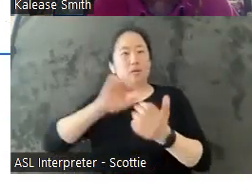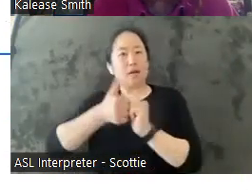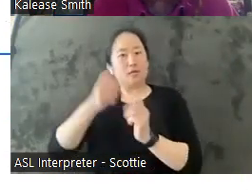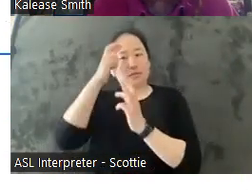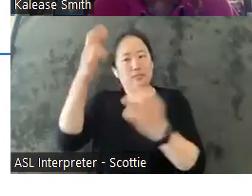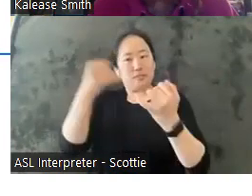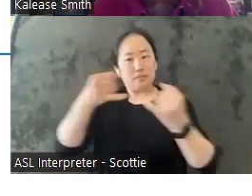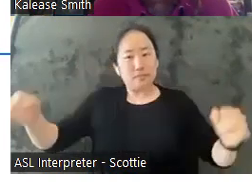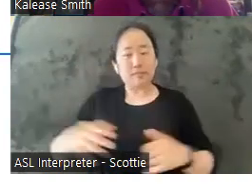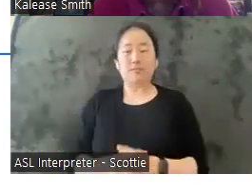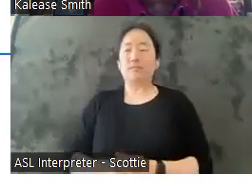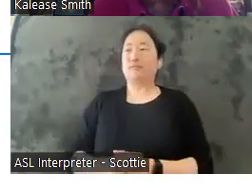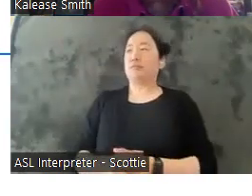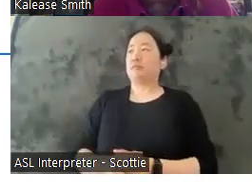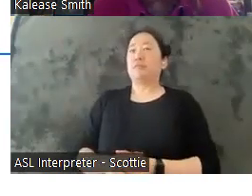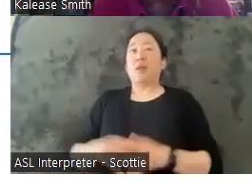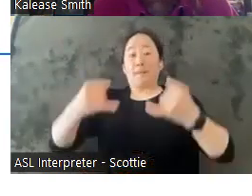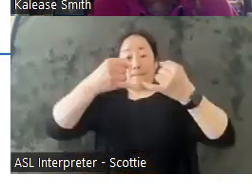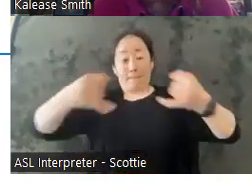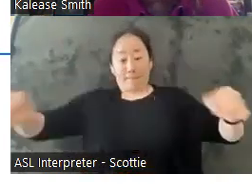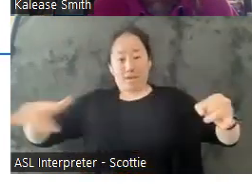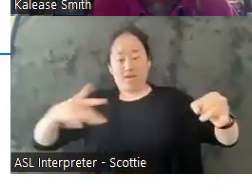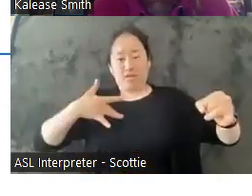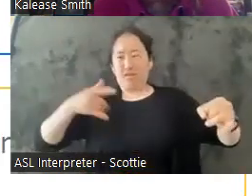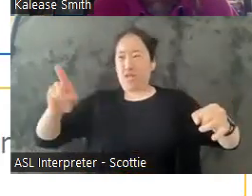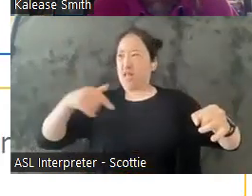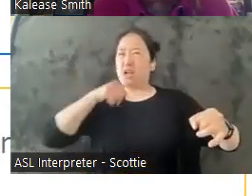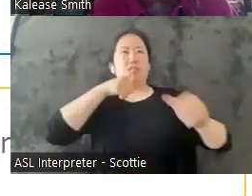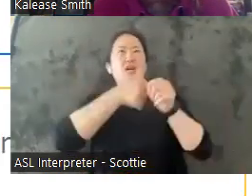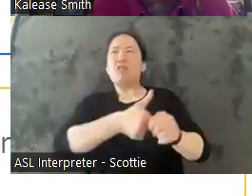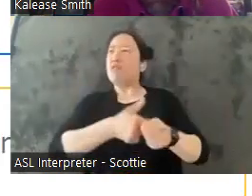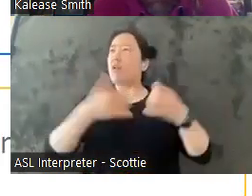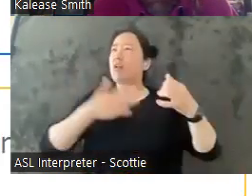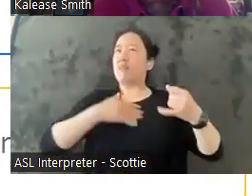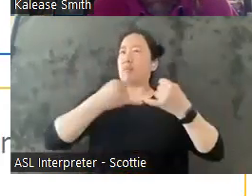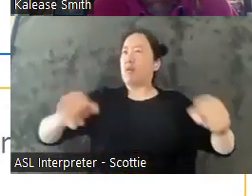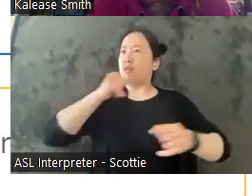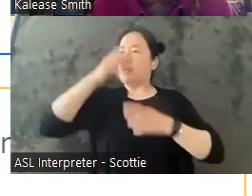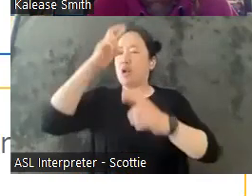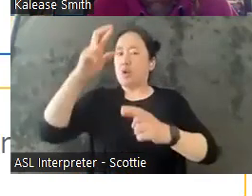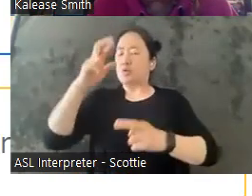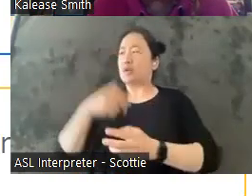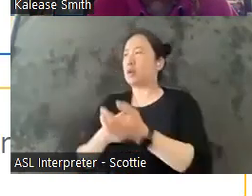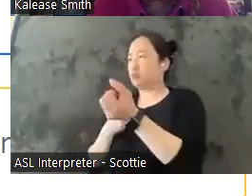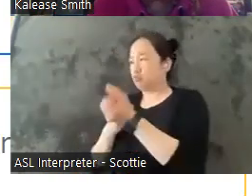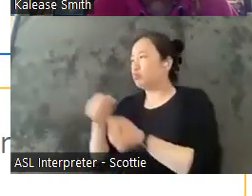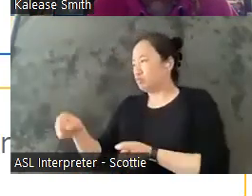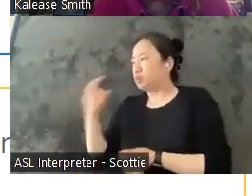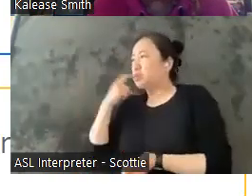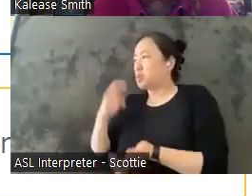validating when people feel like a boundary has been crossed, always asking others for permission, valuing